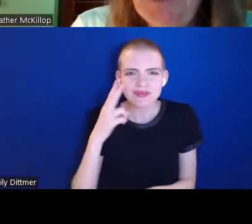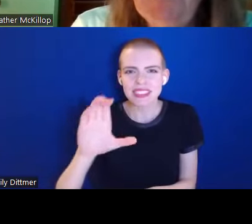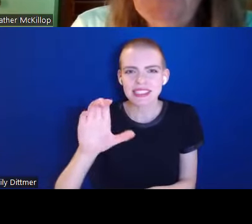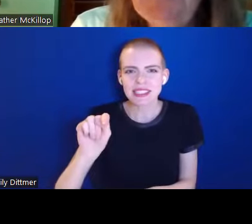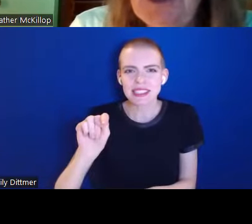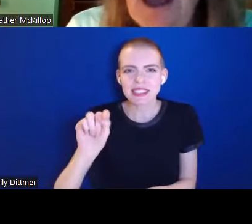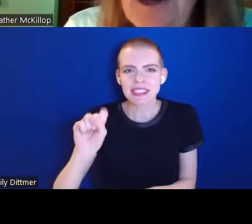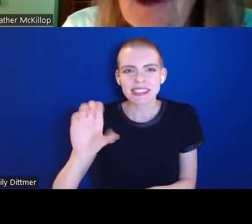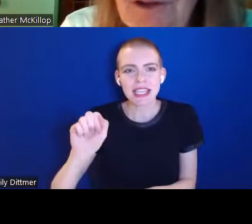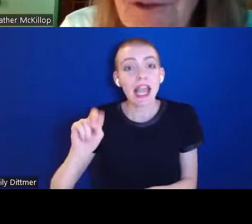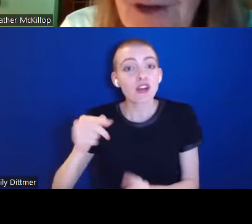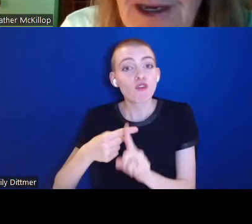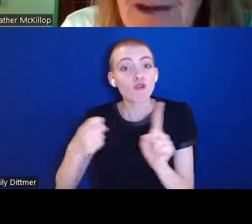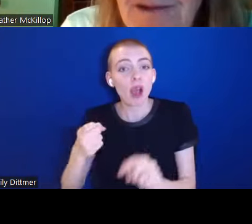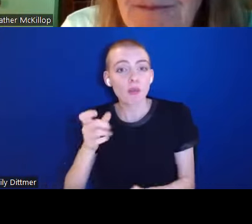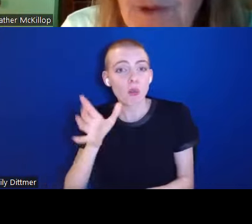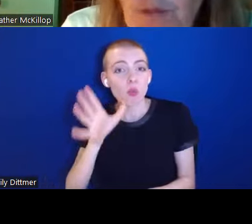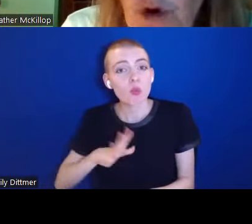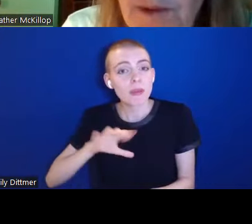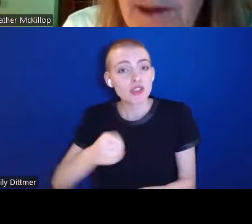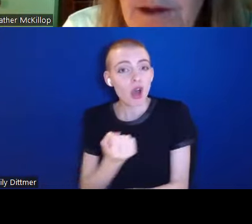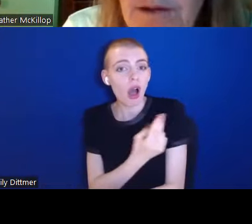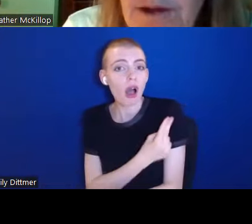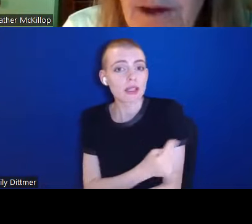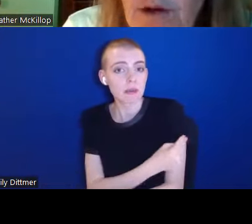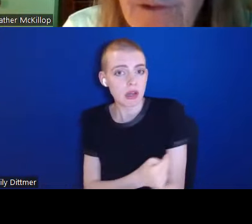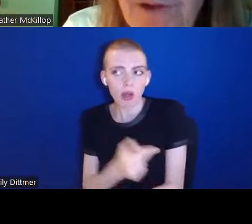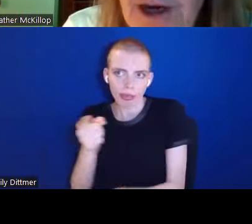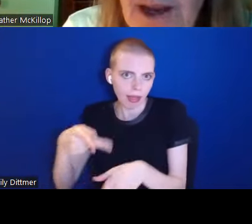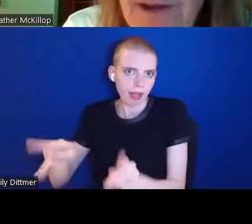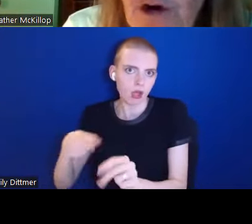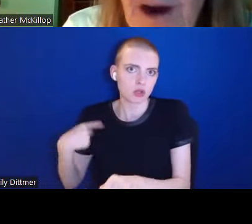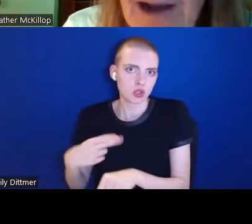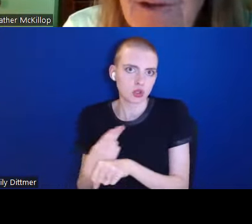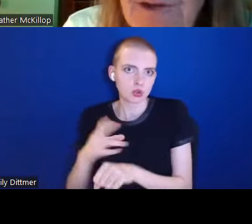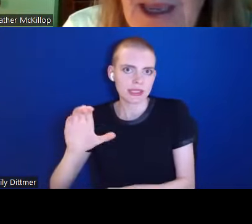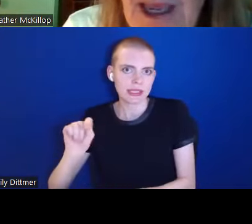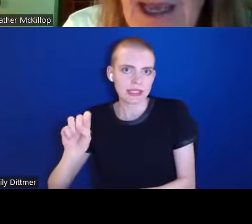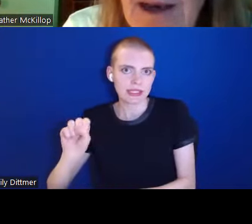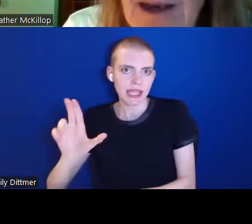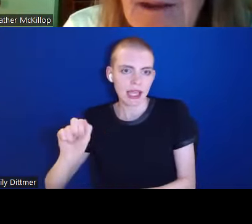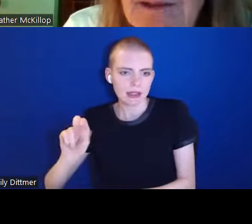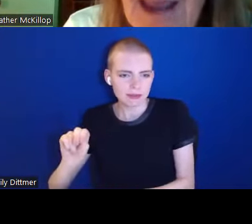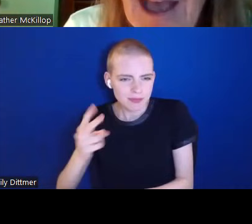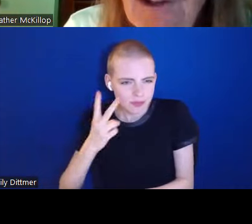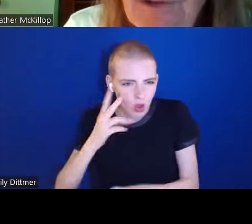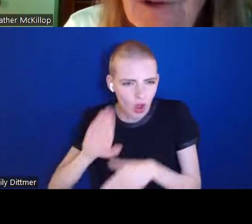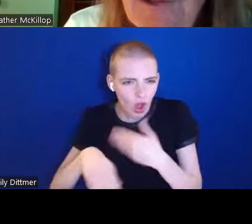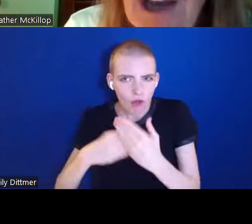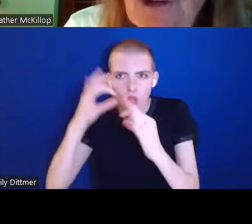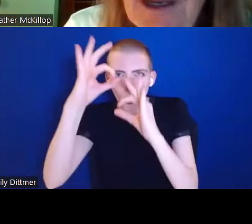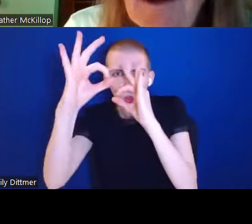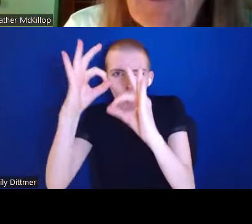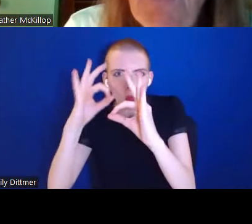in Baton Rouge, and you can see the worm holes here and the cracks and the edges.